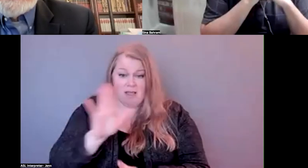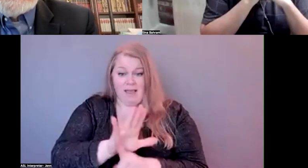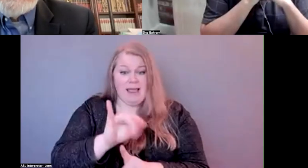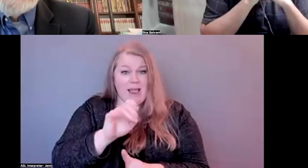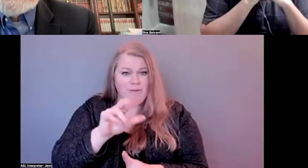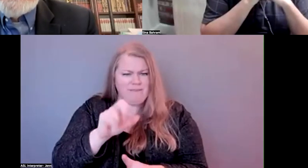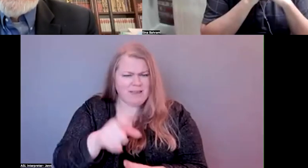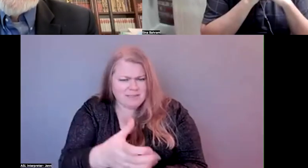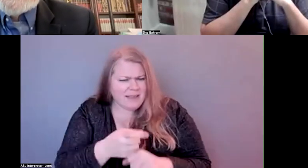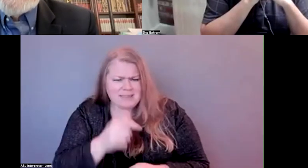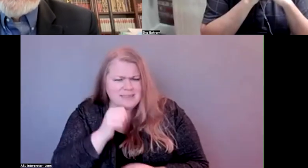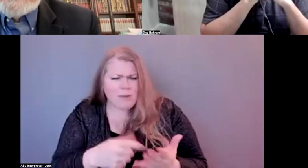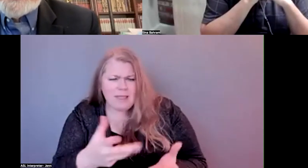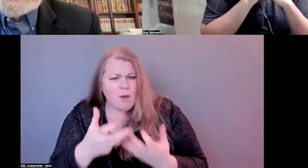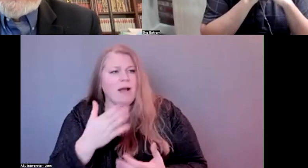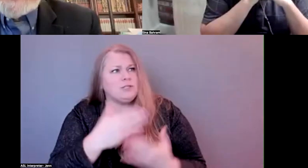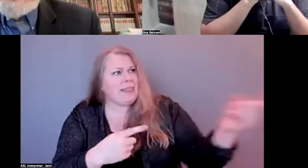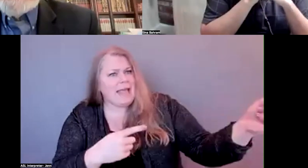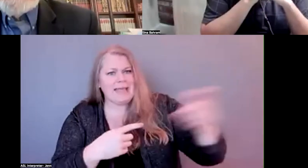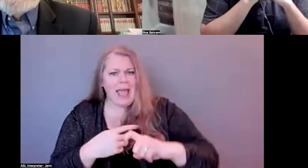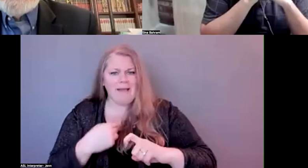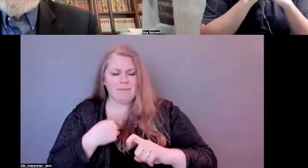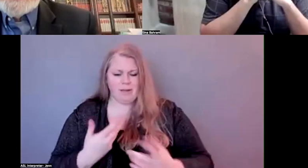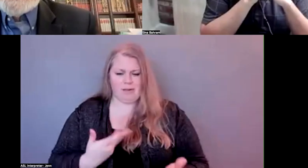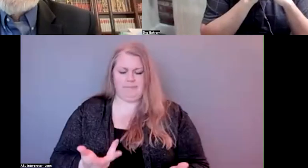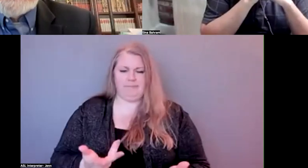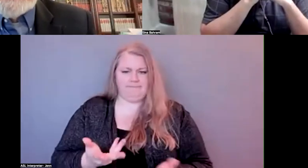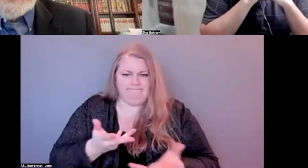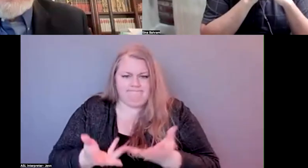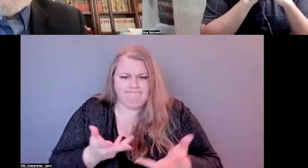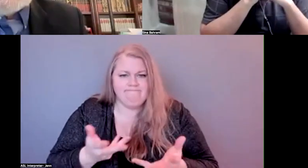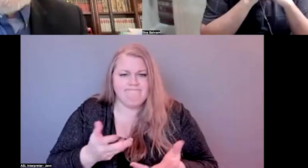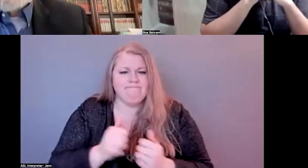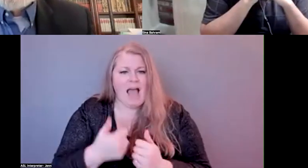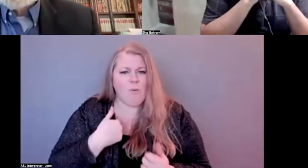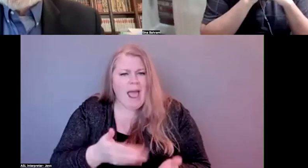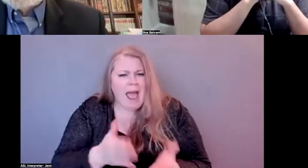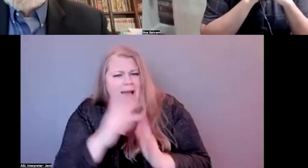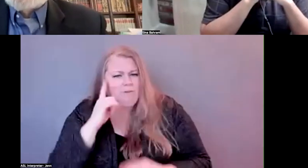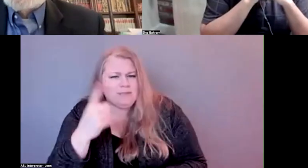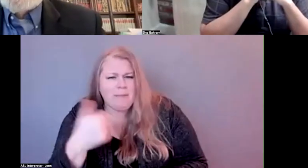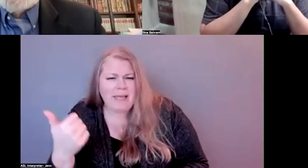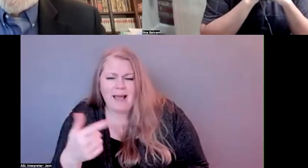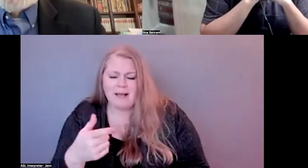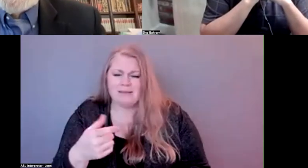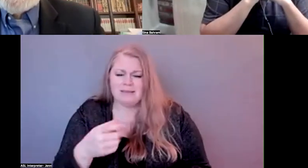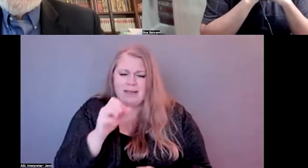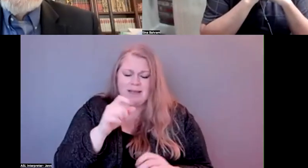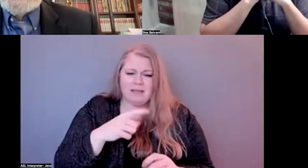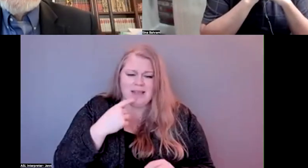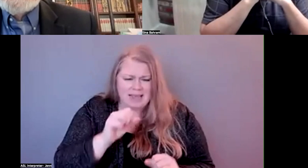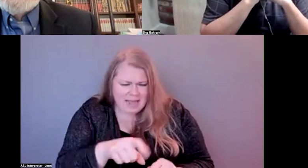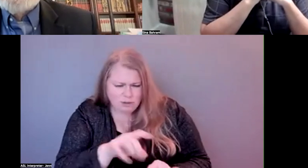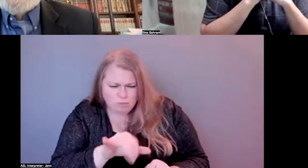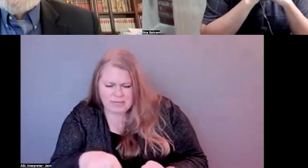they want. It's the interface somebody else gave them. And they don't even know how to ask for something else. So can we have it? Don't do that, kind